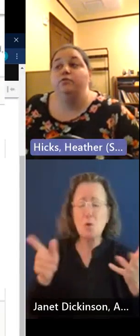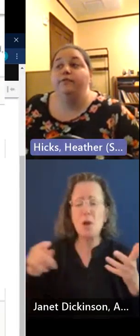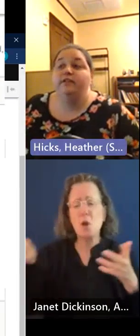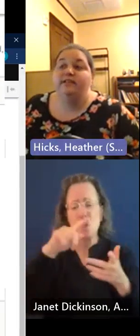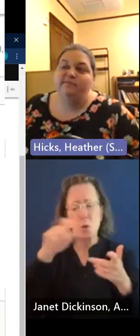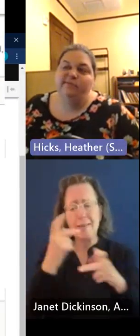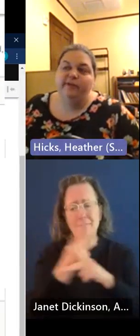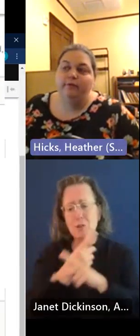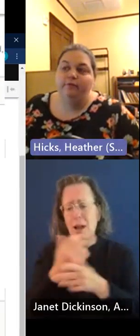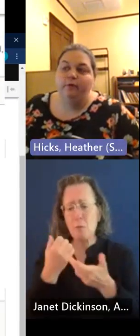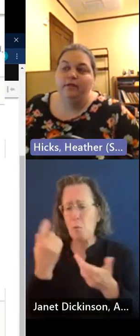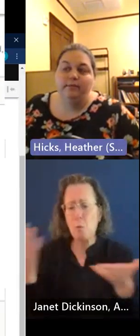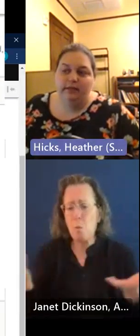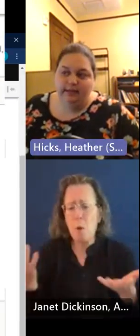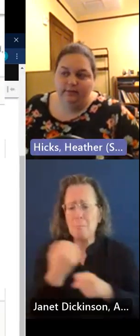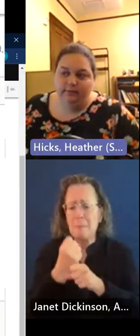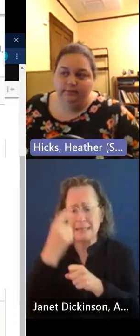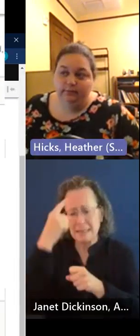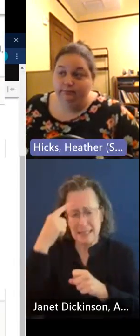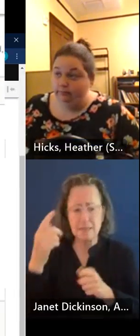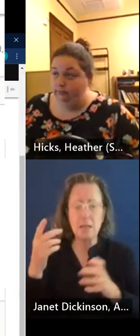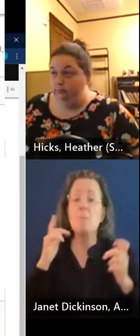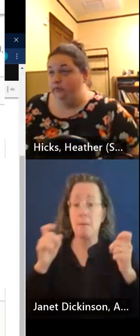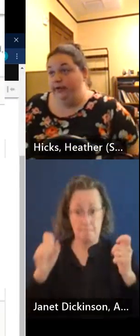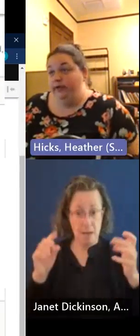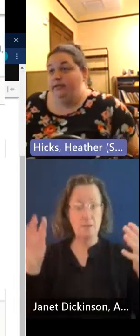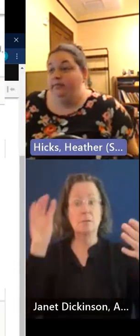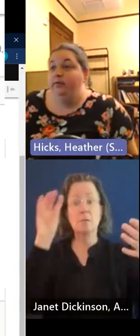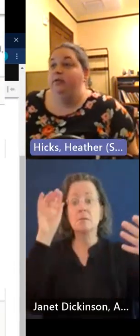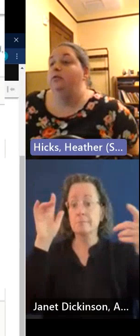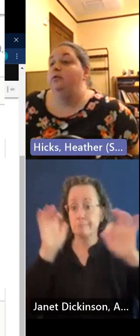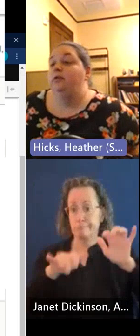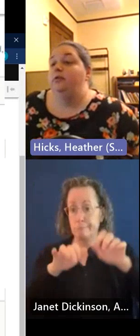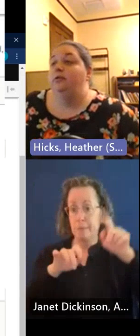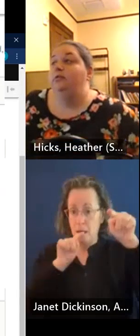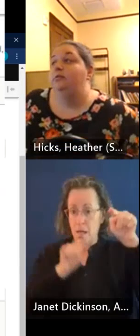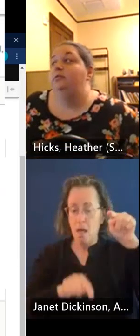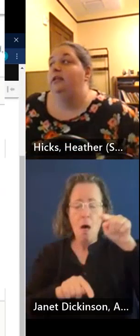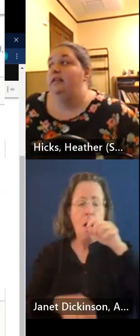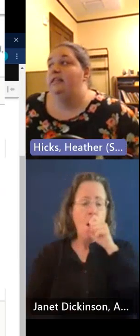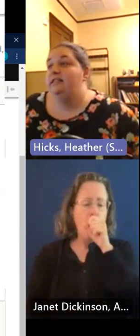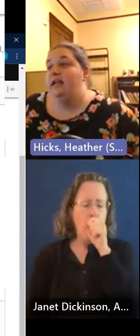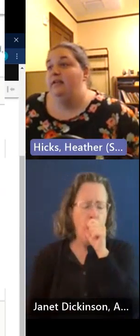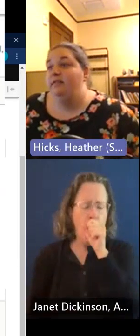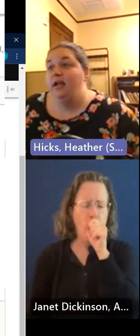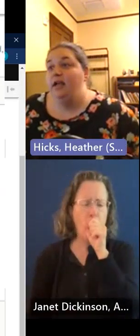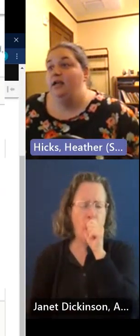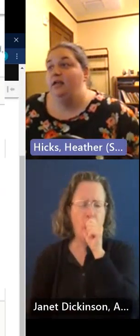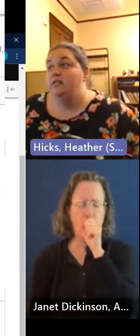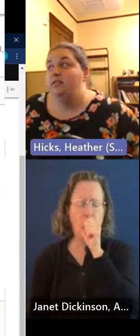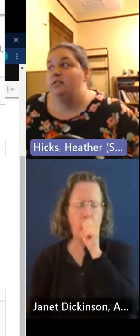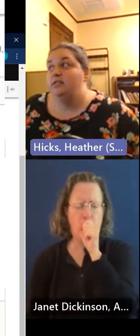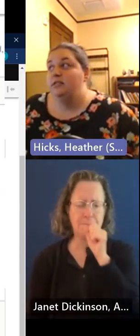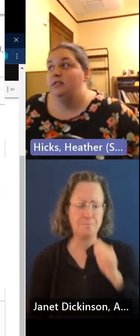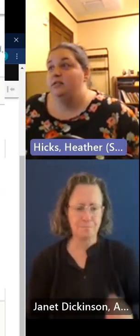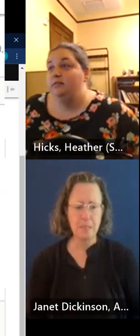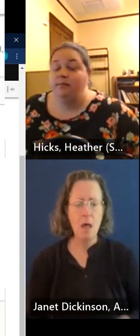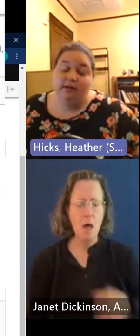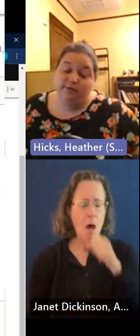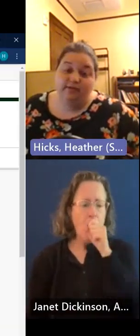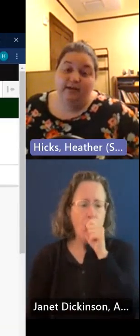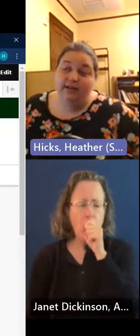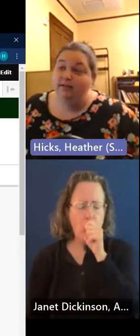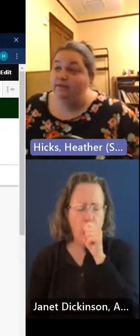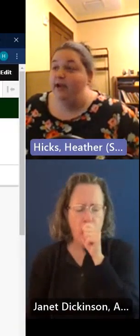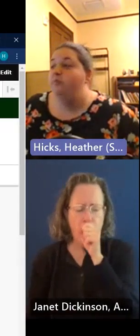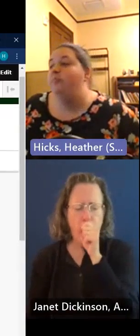But those two fields have to be filled out for it to be accessible. Very simple. Hit save, and I